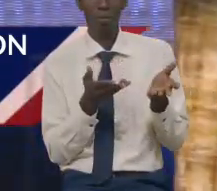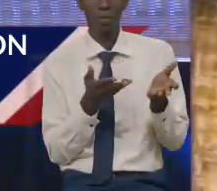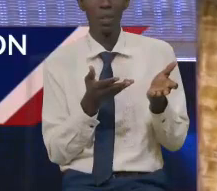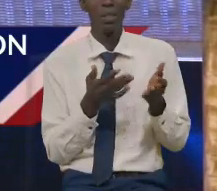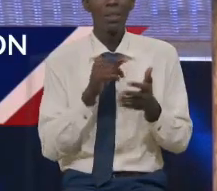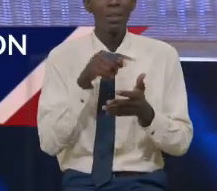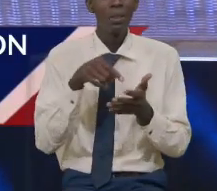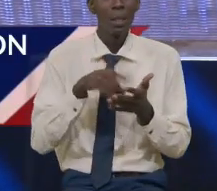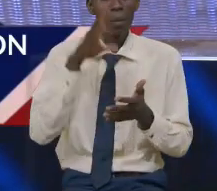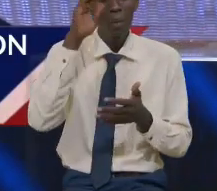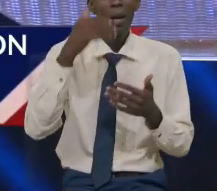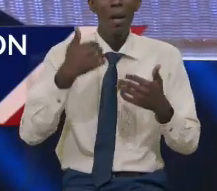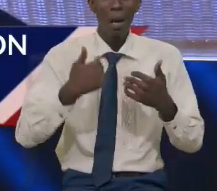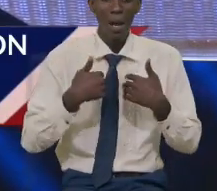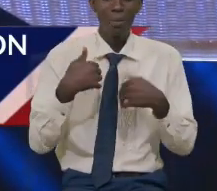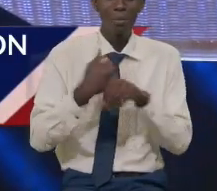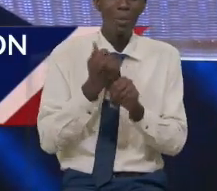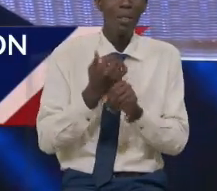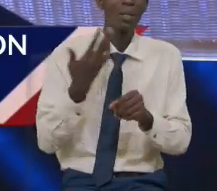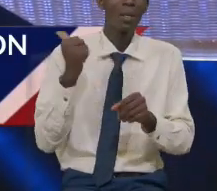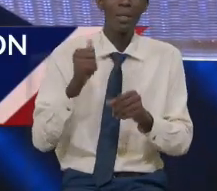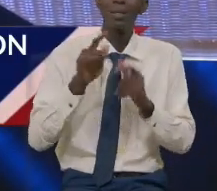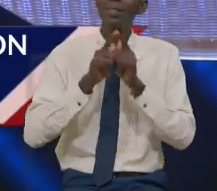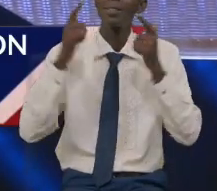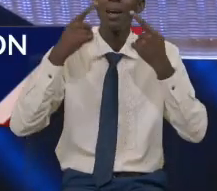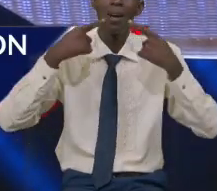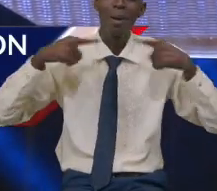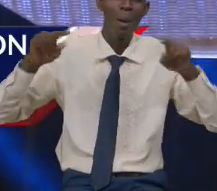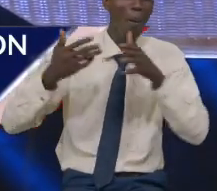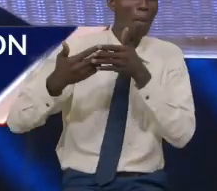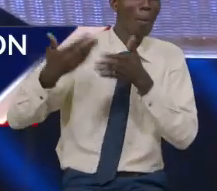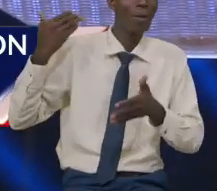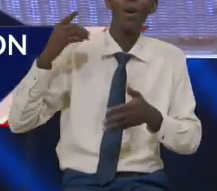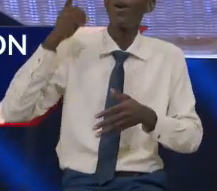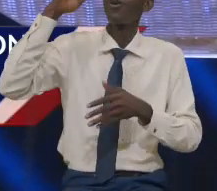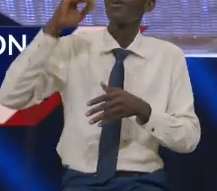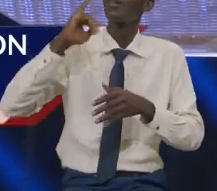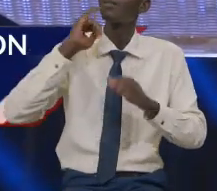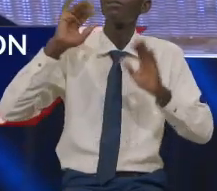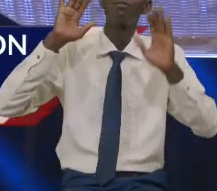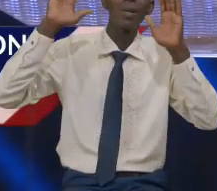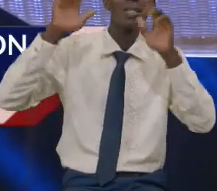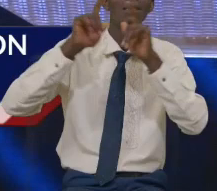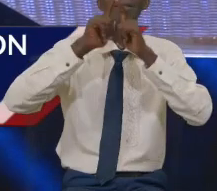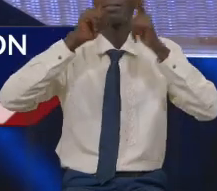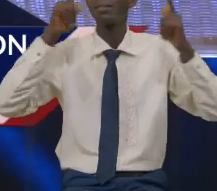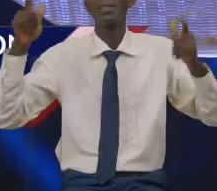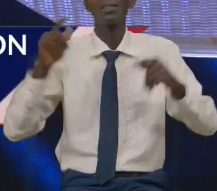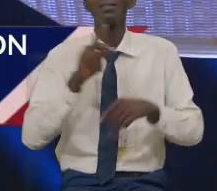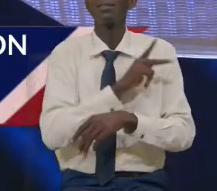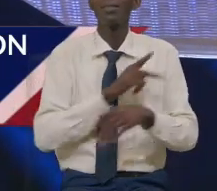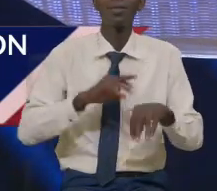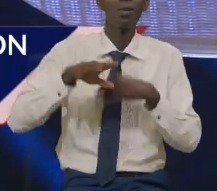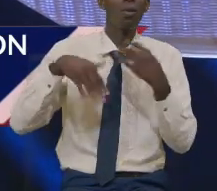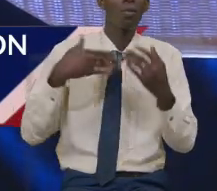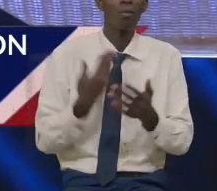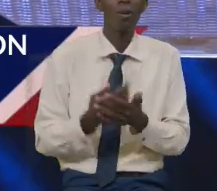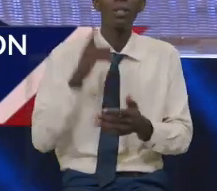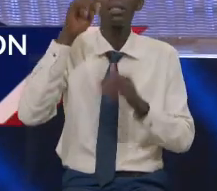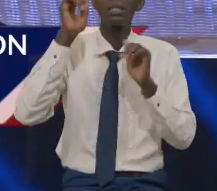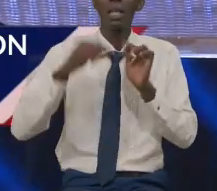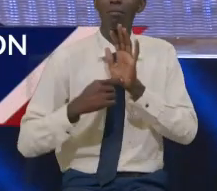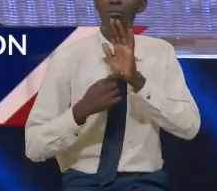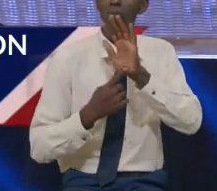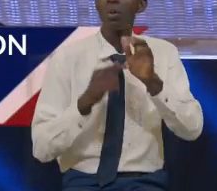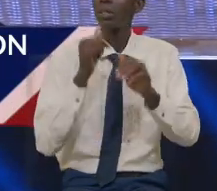that made a great confession. God is the God of gods, the King of kings, and he can reveal secrets.